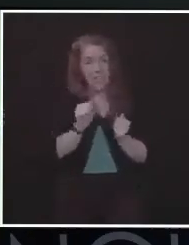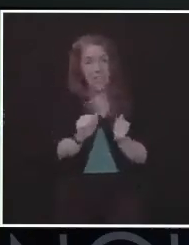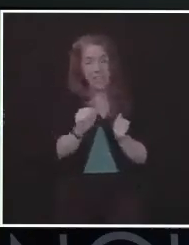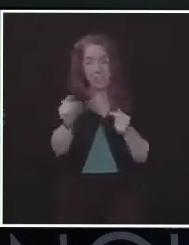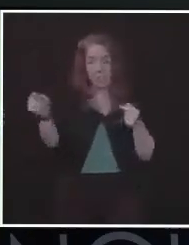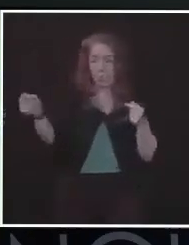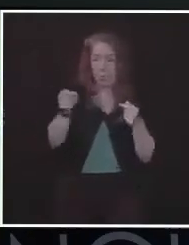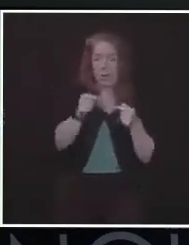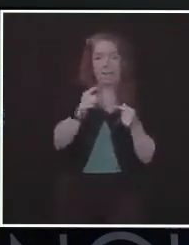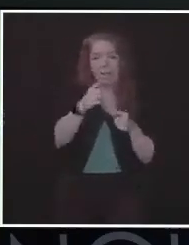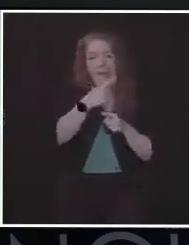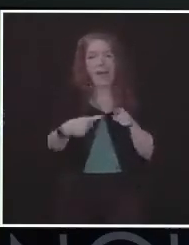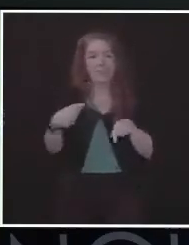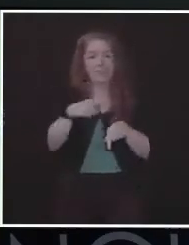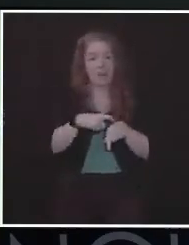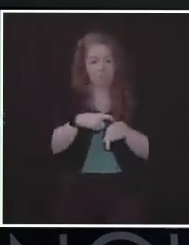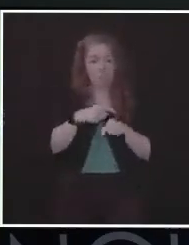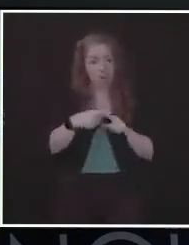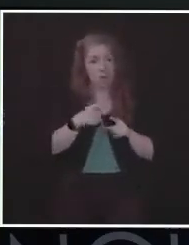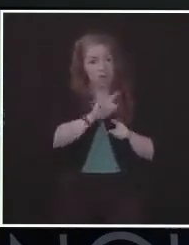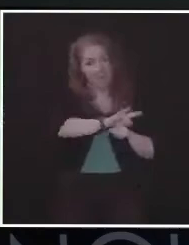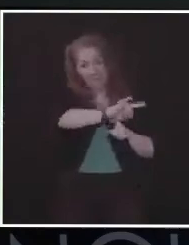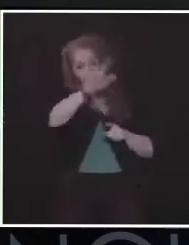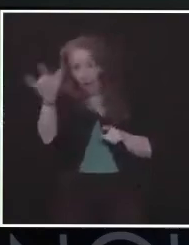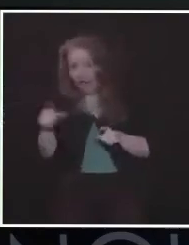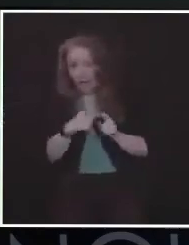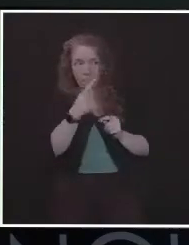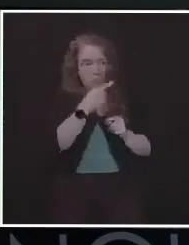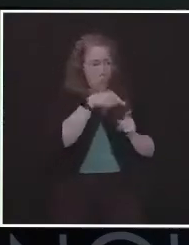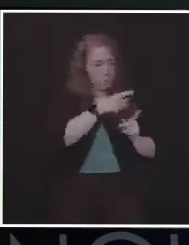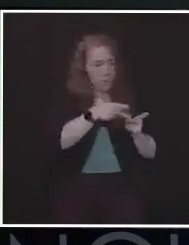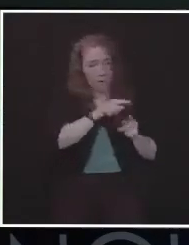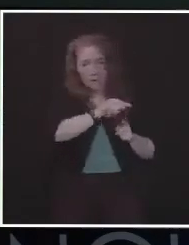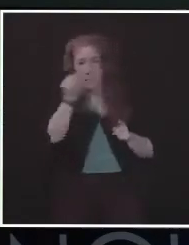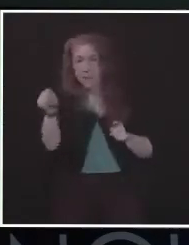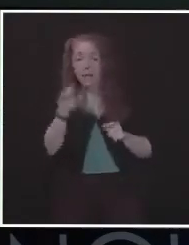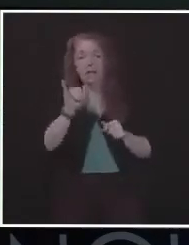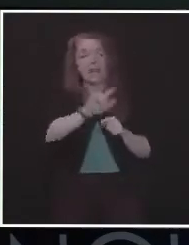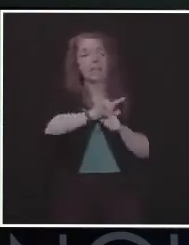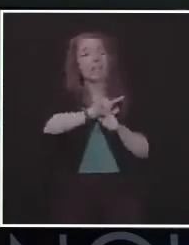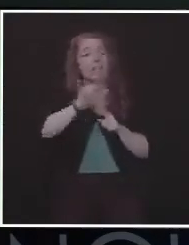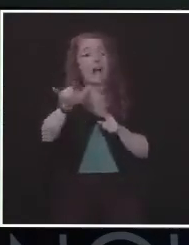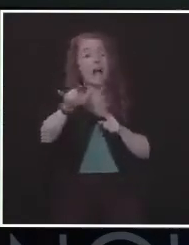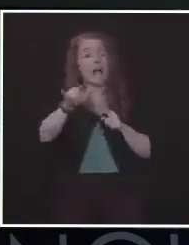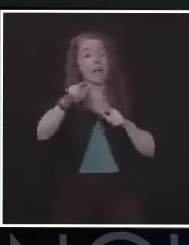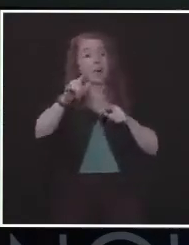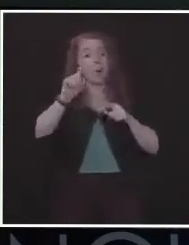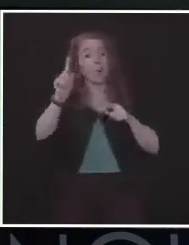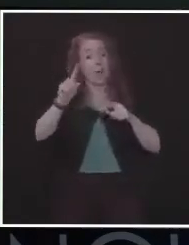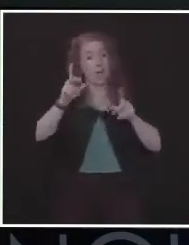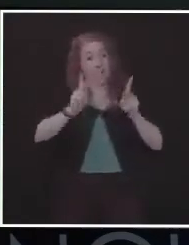B, and we can fly over populated areas because it's going to be a low sonic boom.